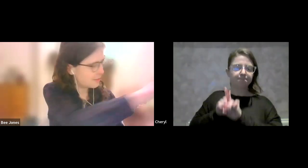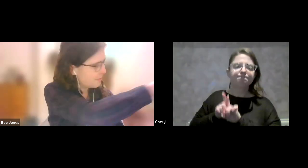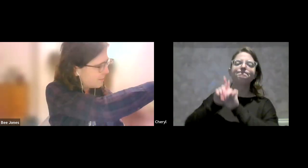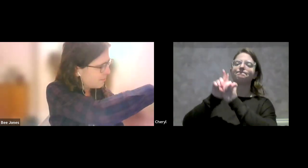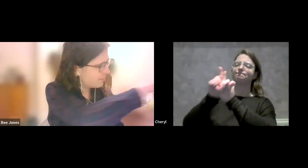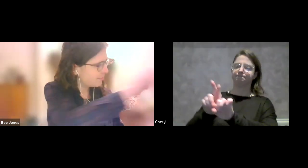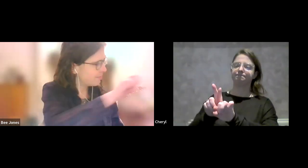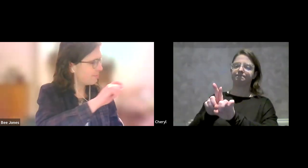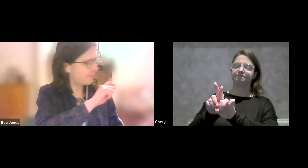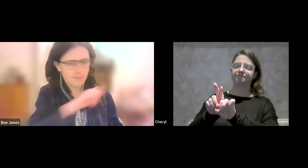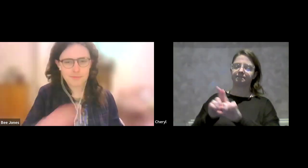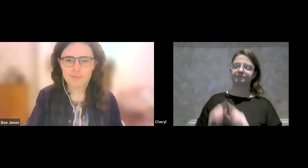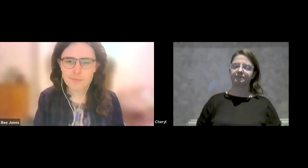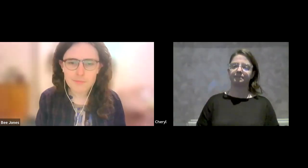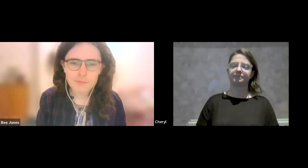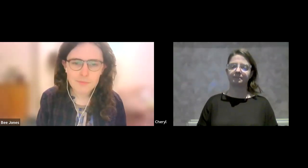went.